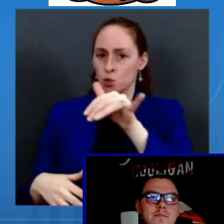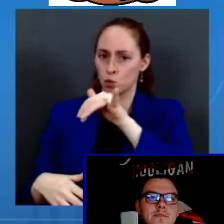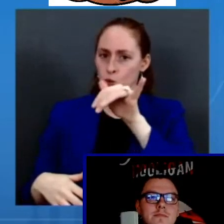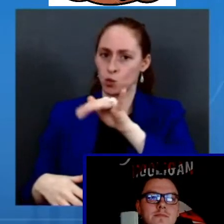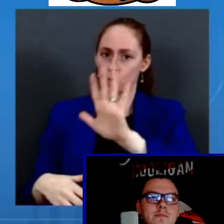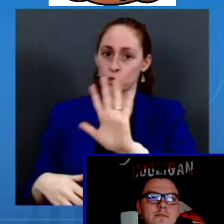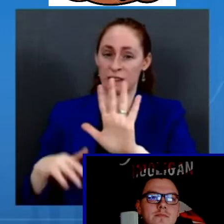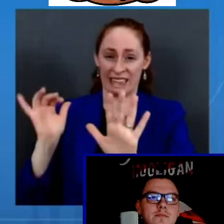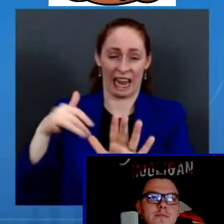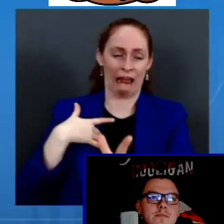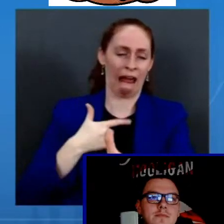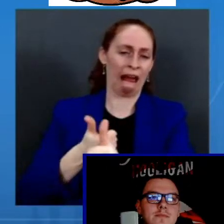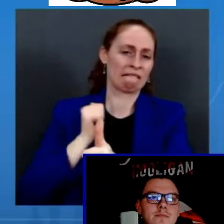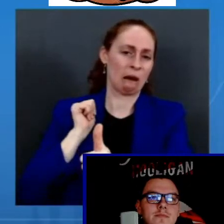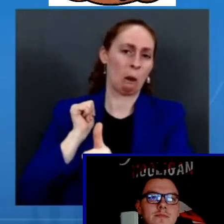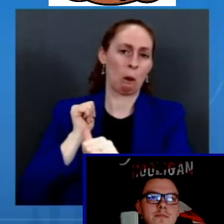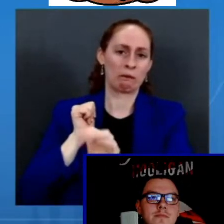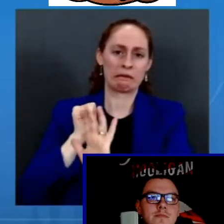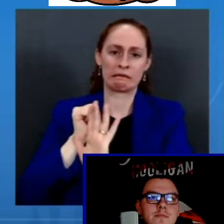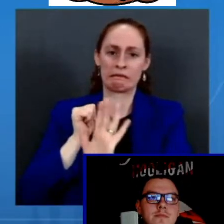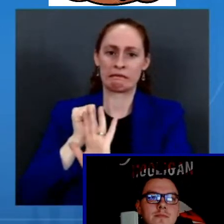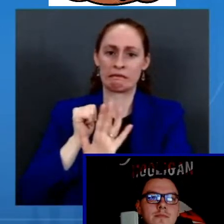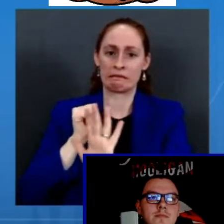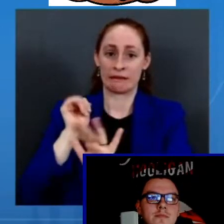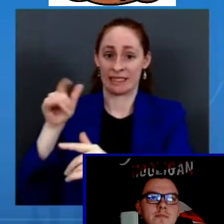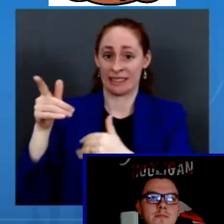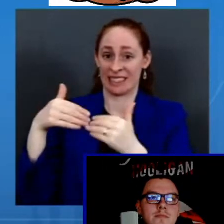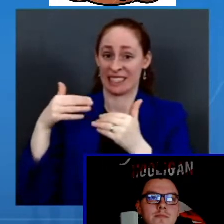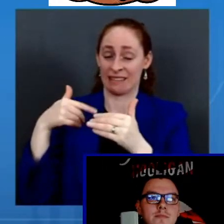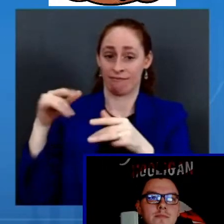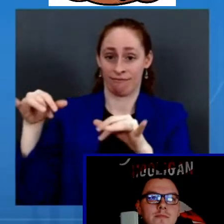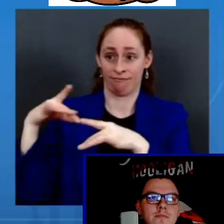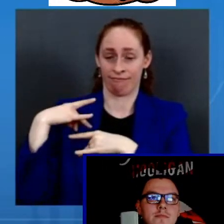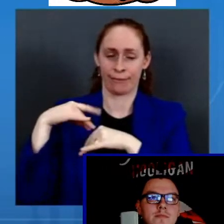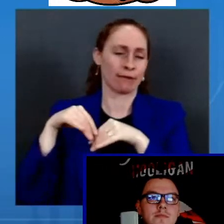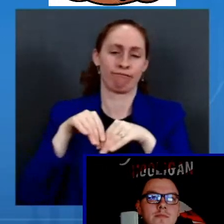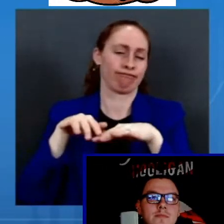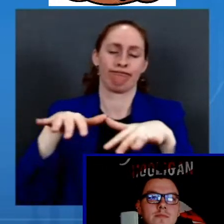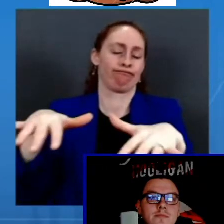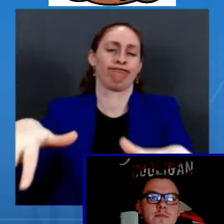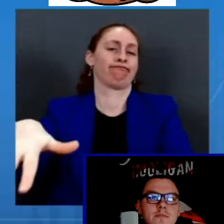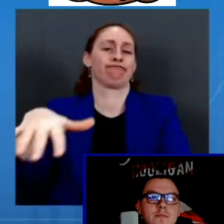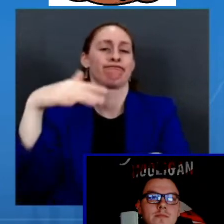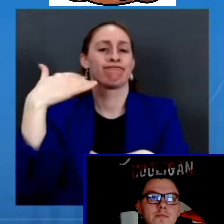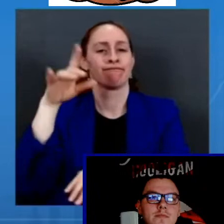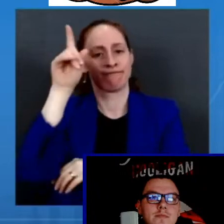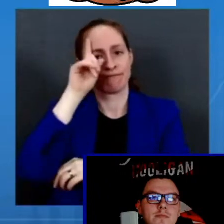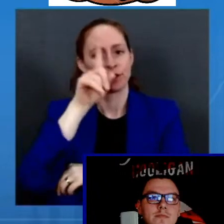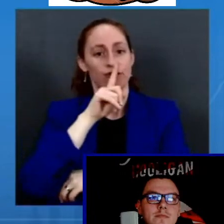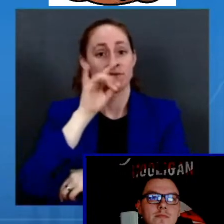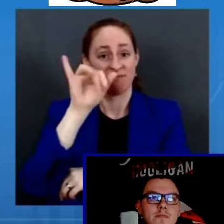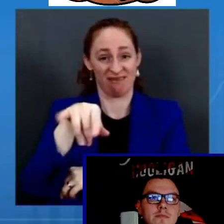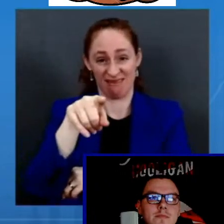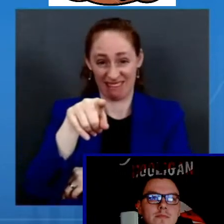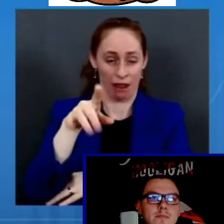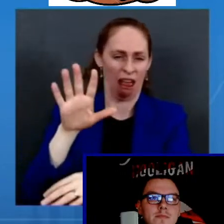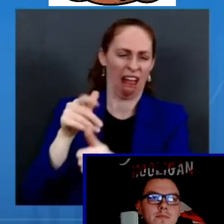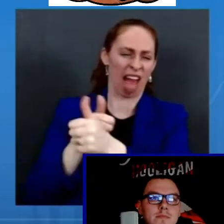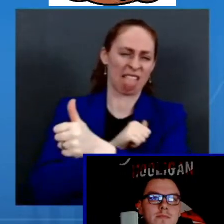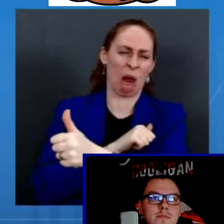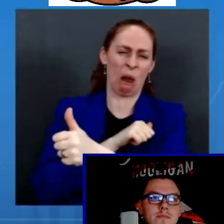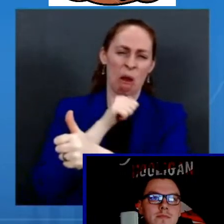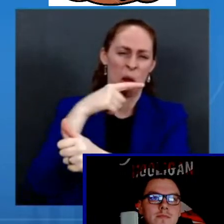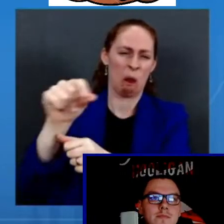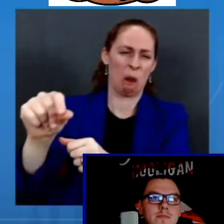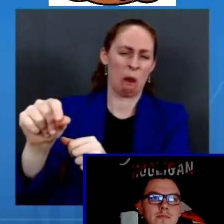context of Omicron, that you do not want to go to. So to the extent possible, we urge you to stay away from